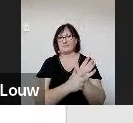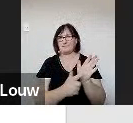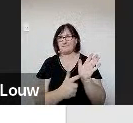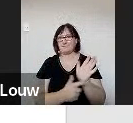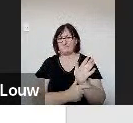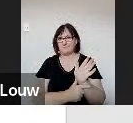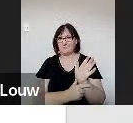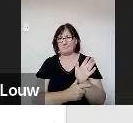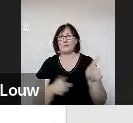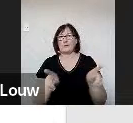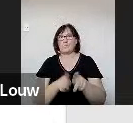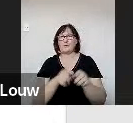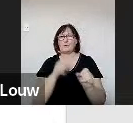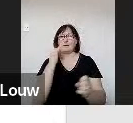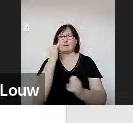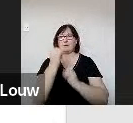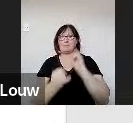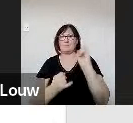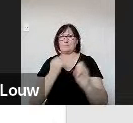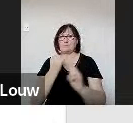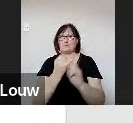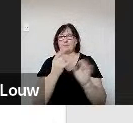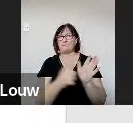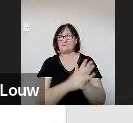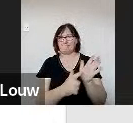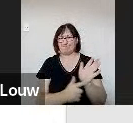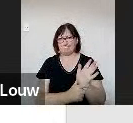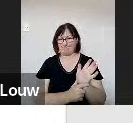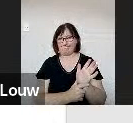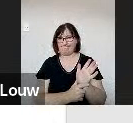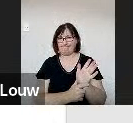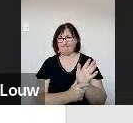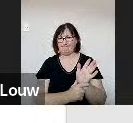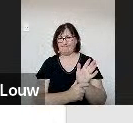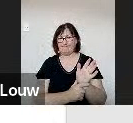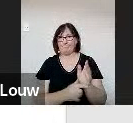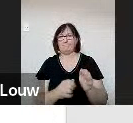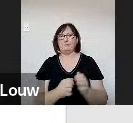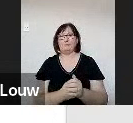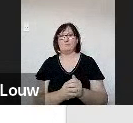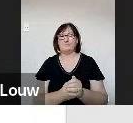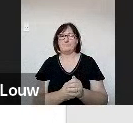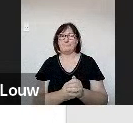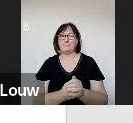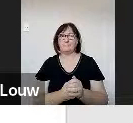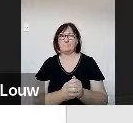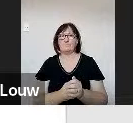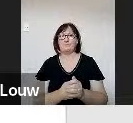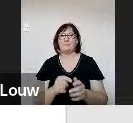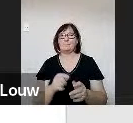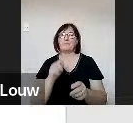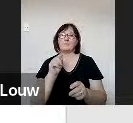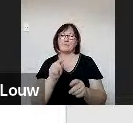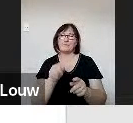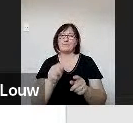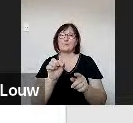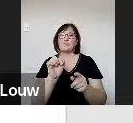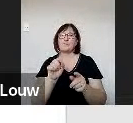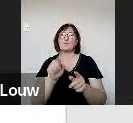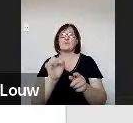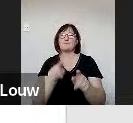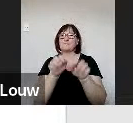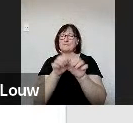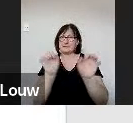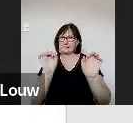international legislation, with emphasis on the revised Kyoto Convention and the harmonized system. We